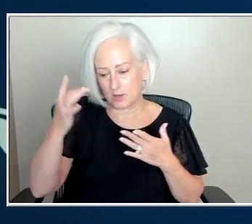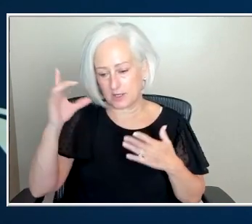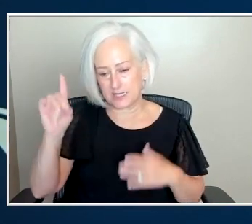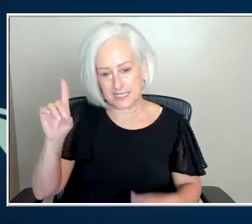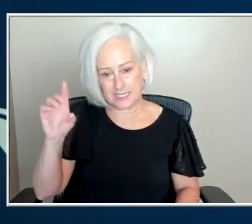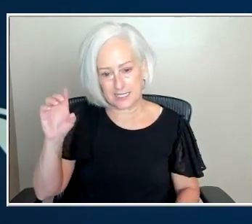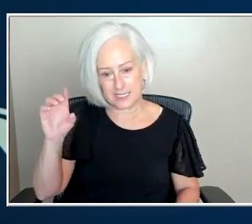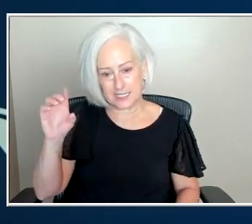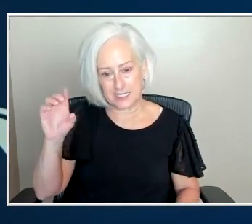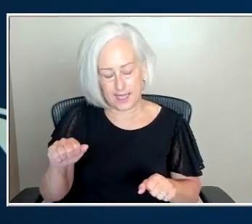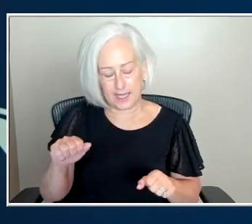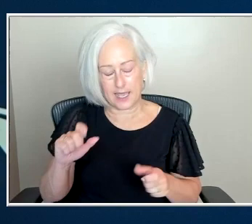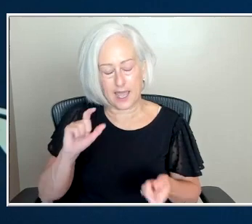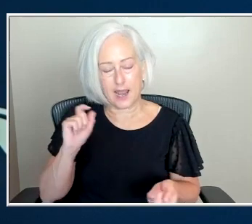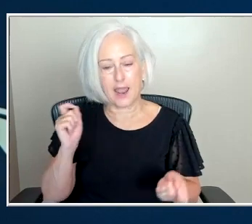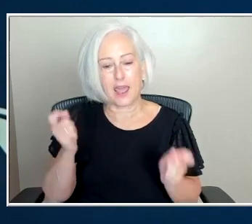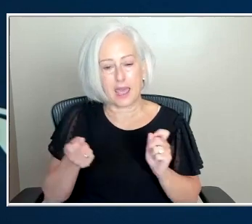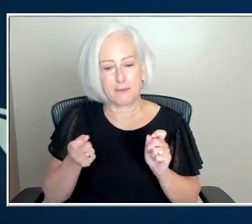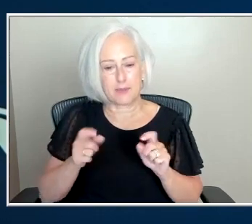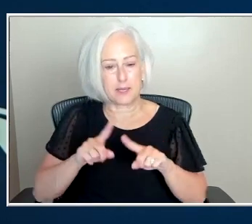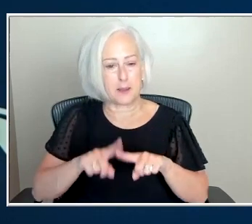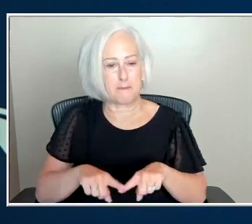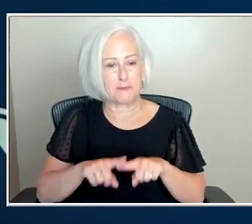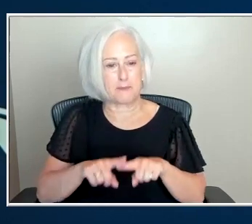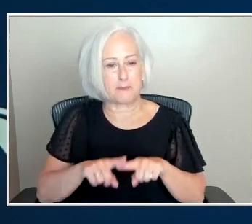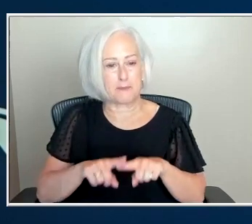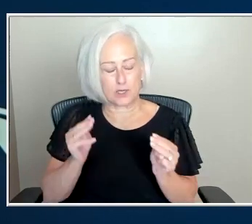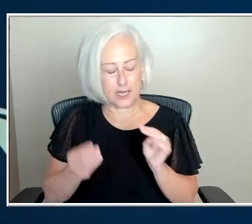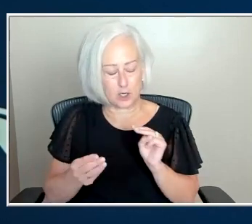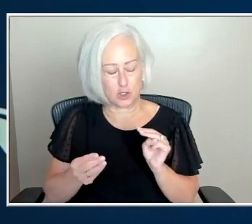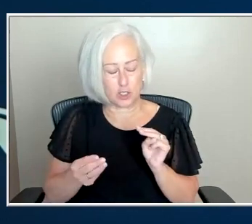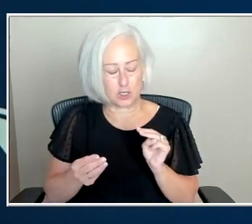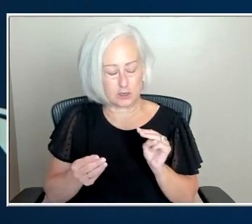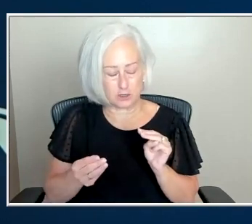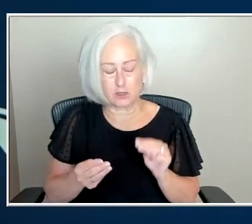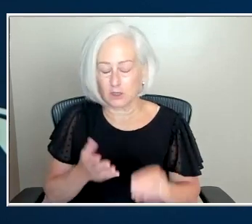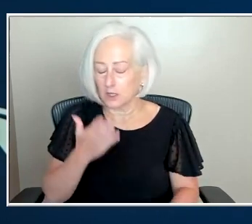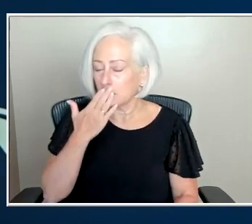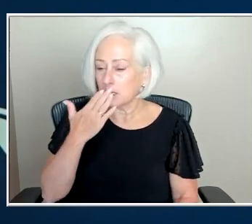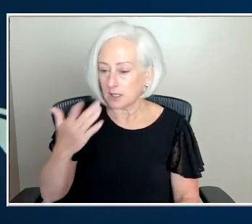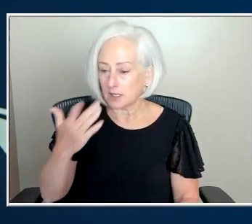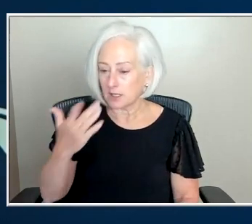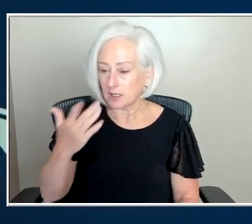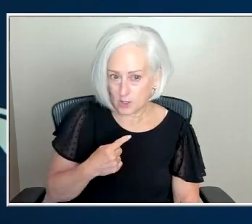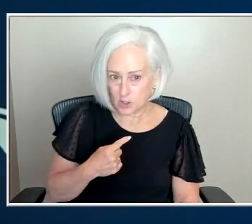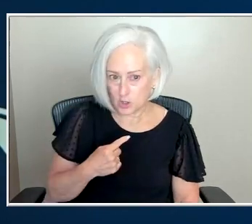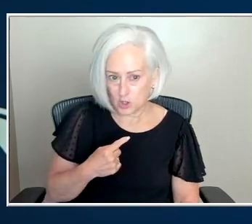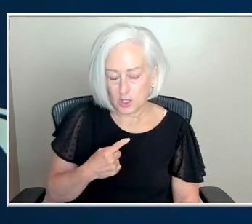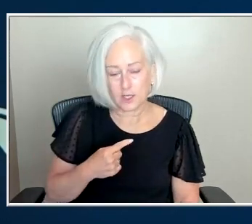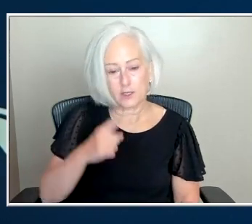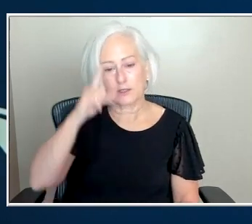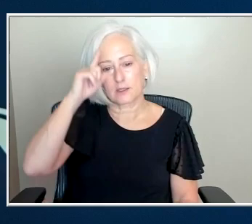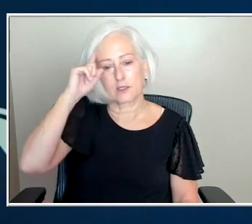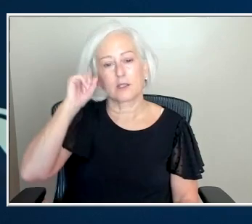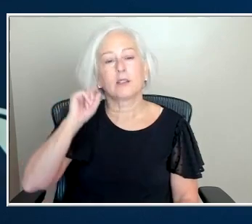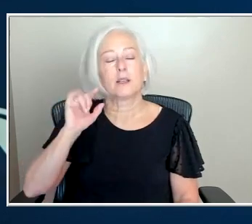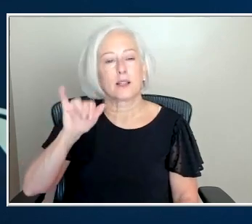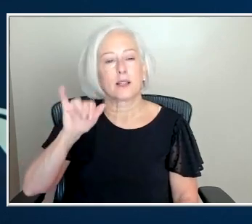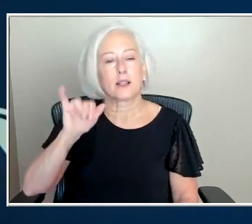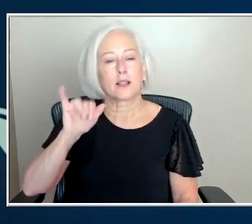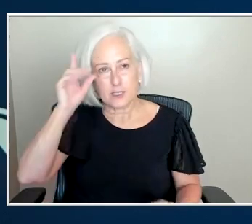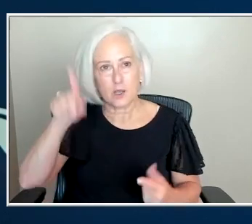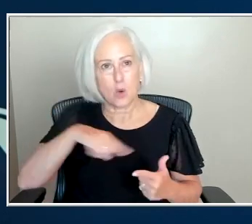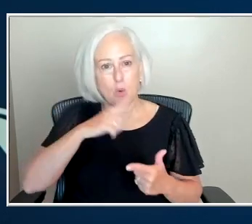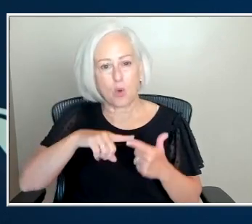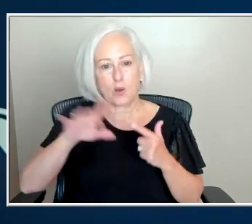mutations. But no, I would not think so. And actually, that's a very good question that comes into mind when we're choosing a donor. But no, I do